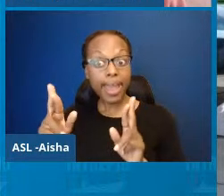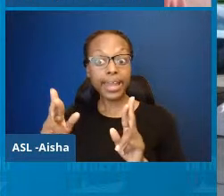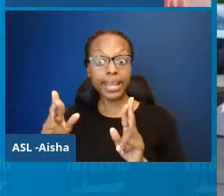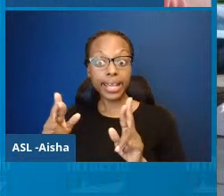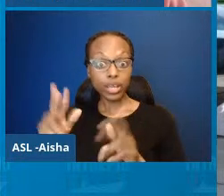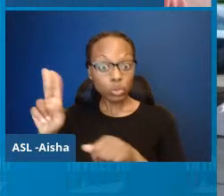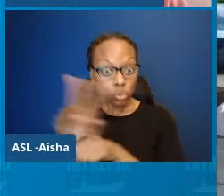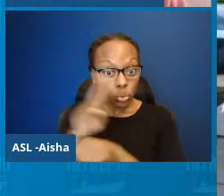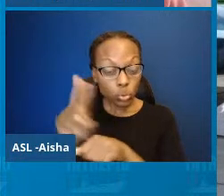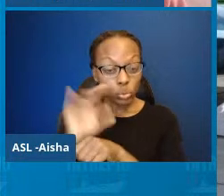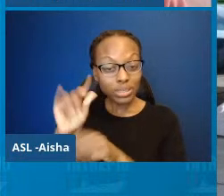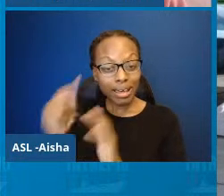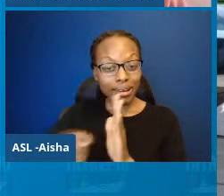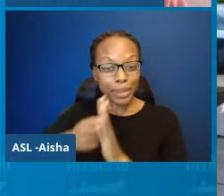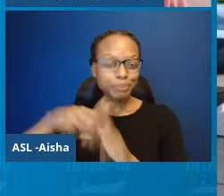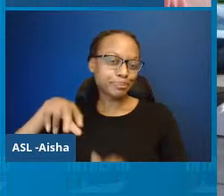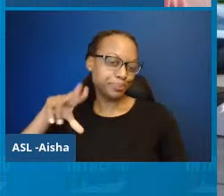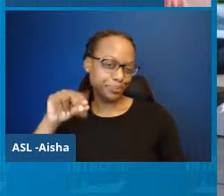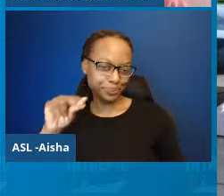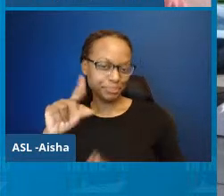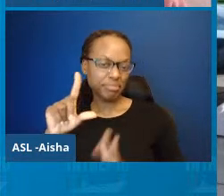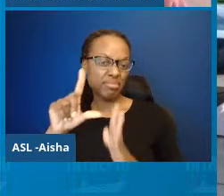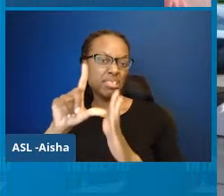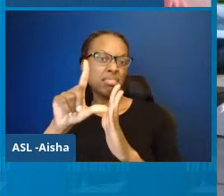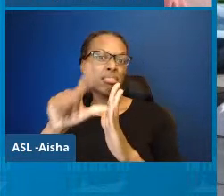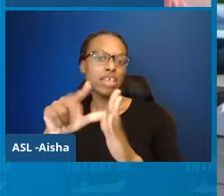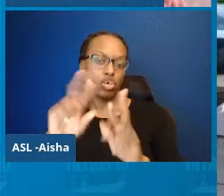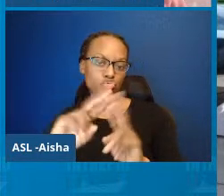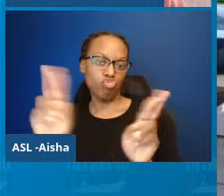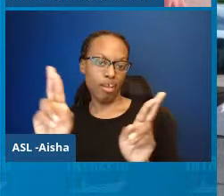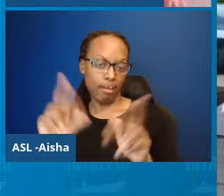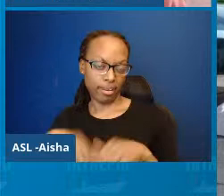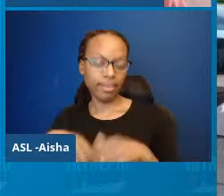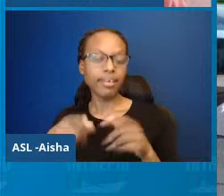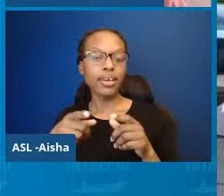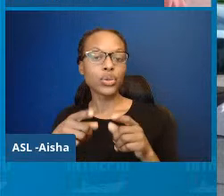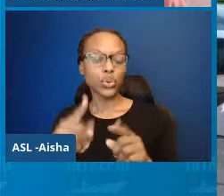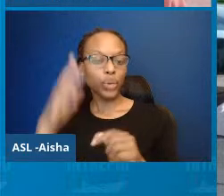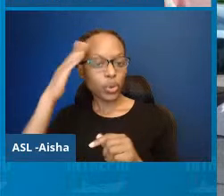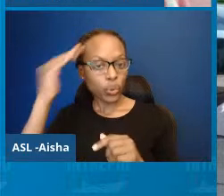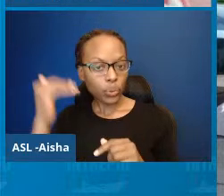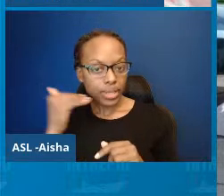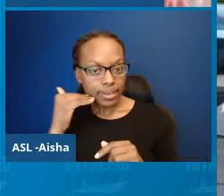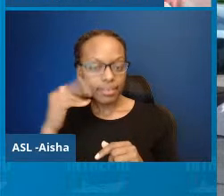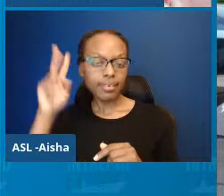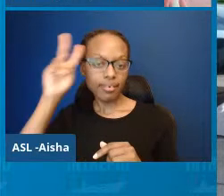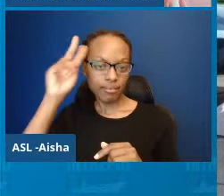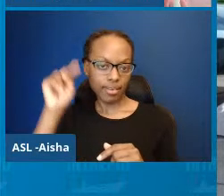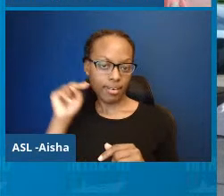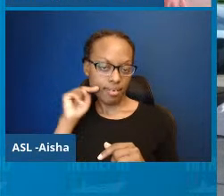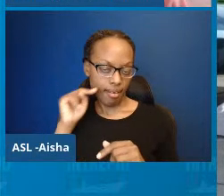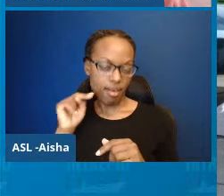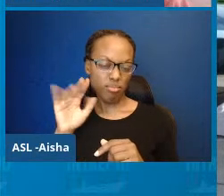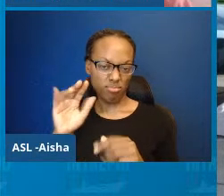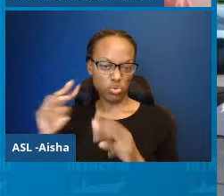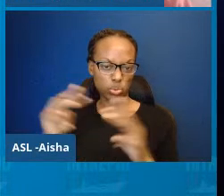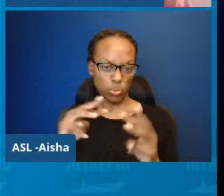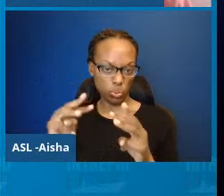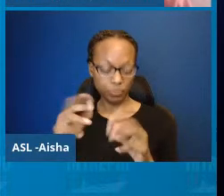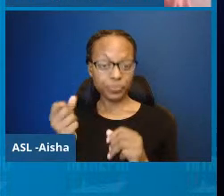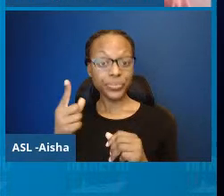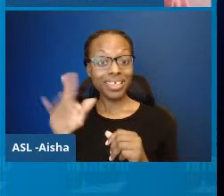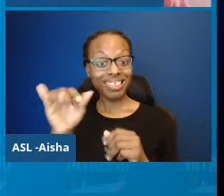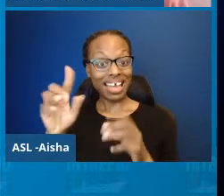War. And it's strange because it wasn't really designed to really do air-to-air combat. It